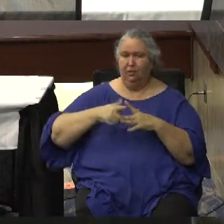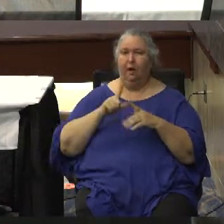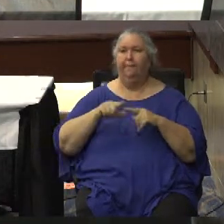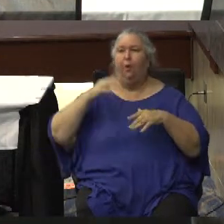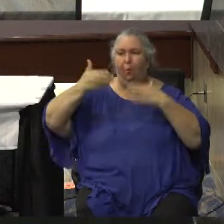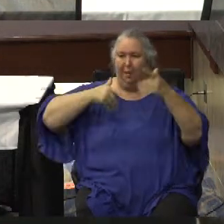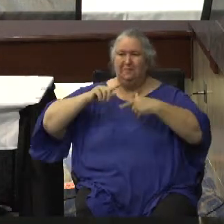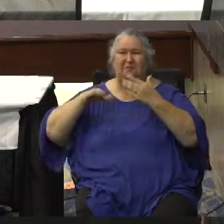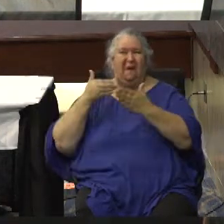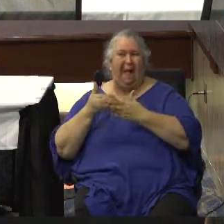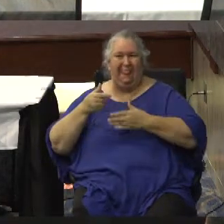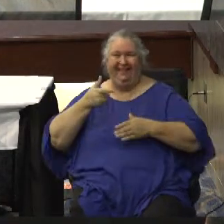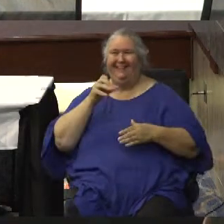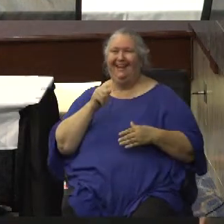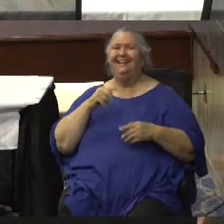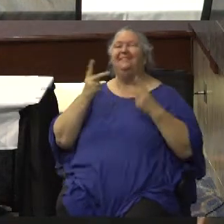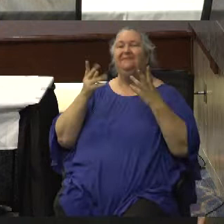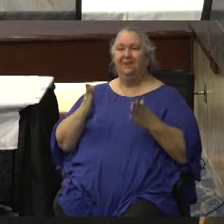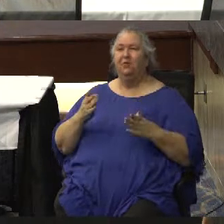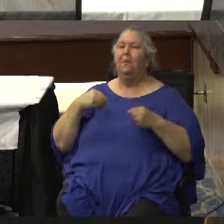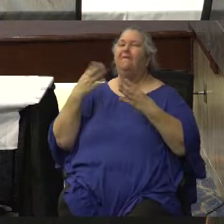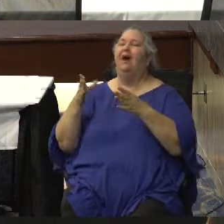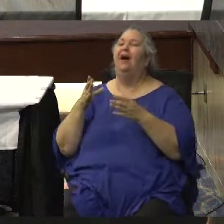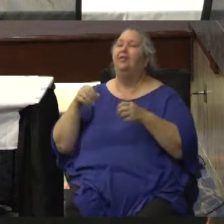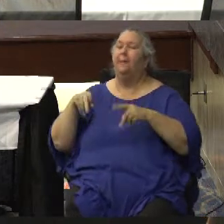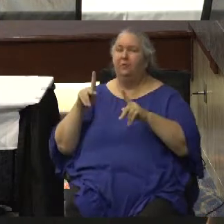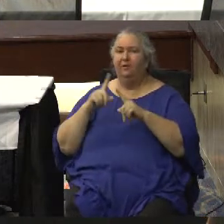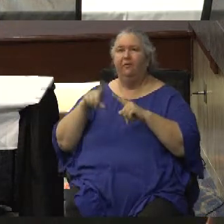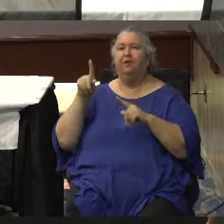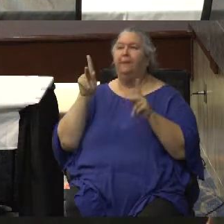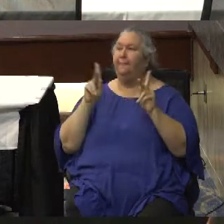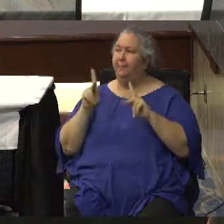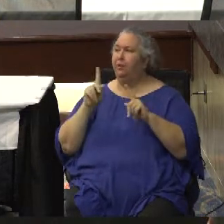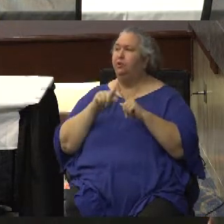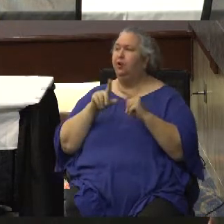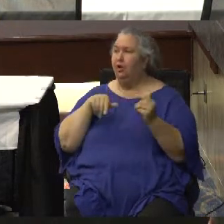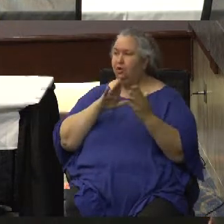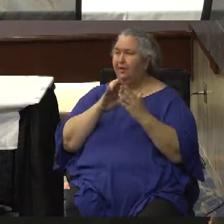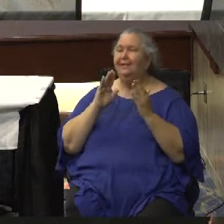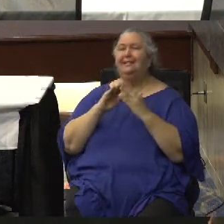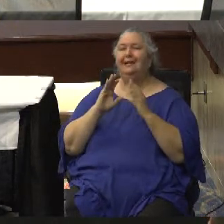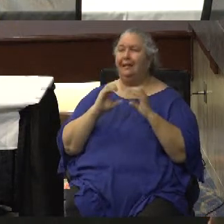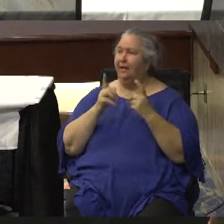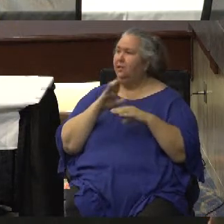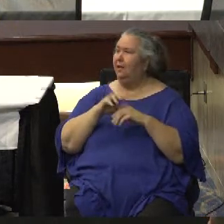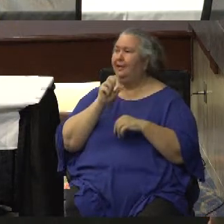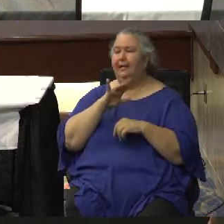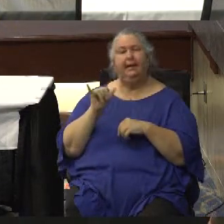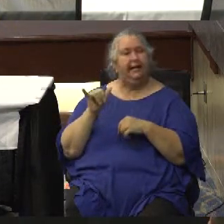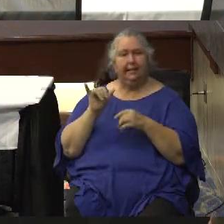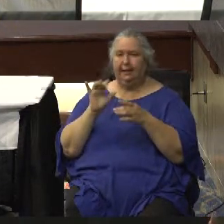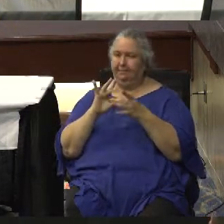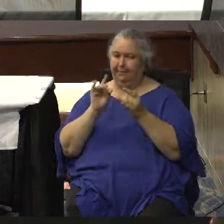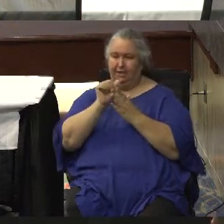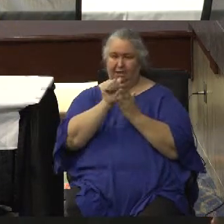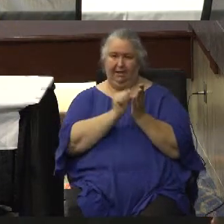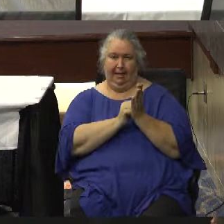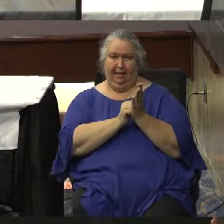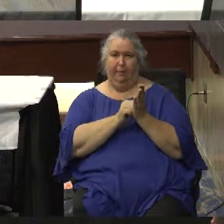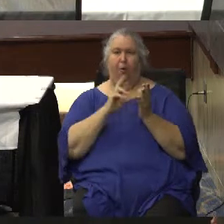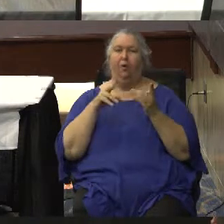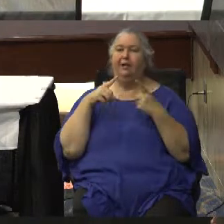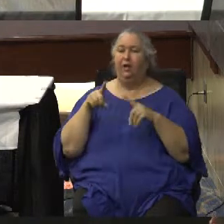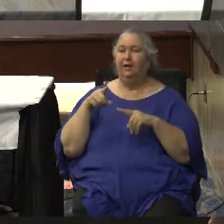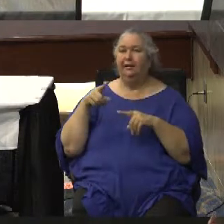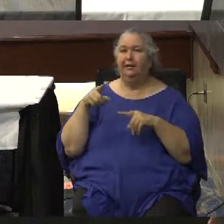guests and visitors. We provide an opportunity for the public to address the City Council on any agenda item or during the hearing of visitors